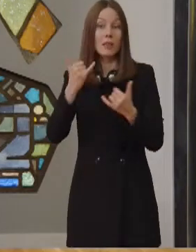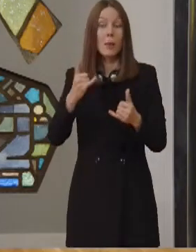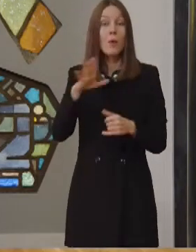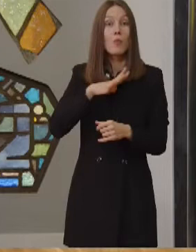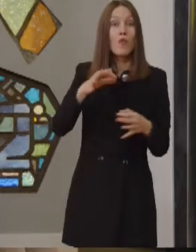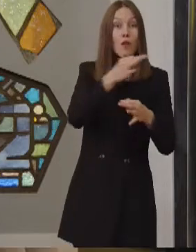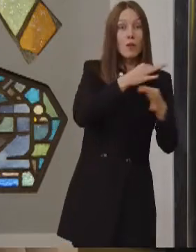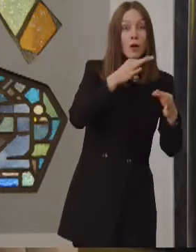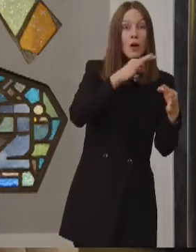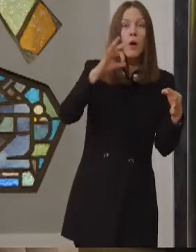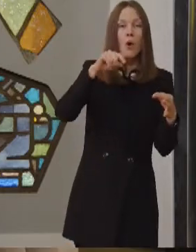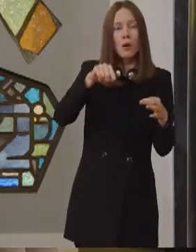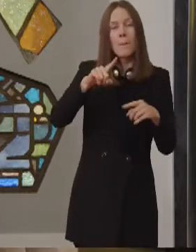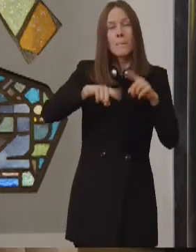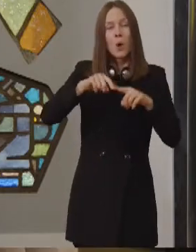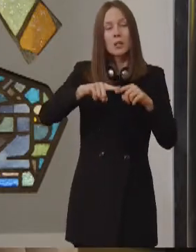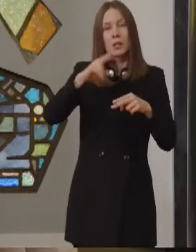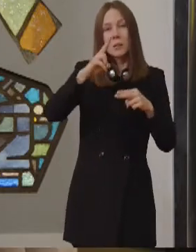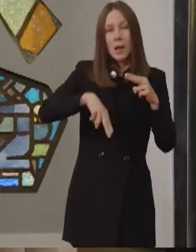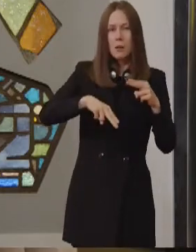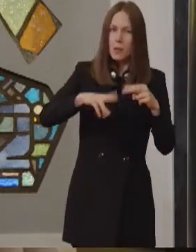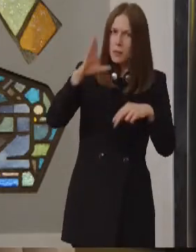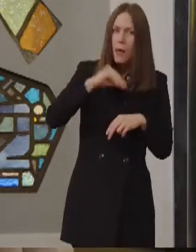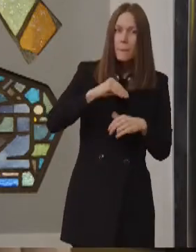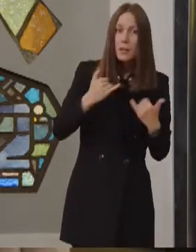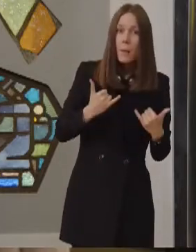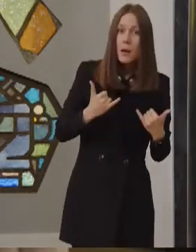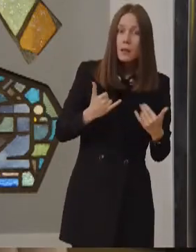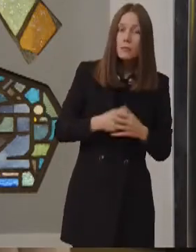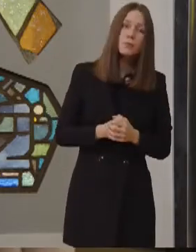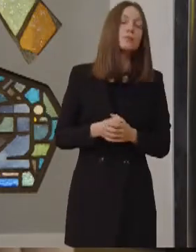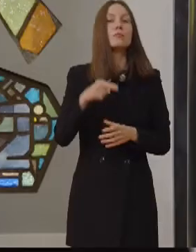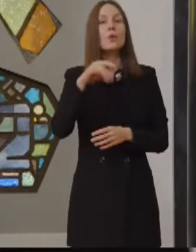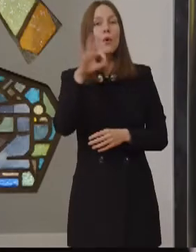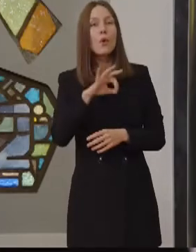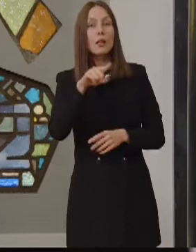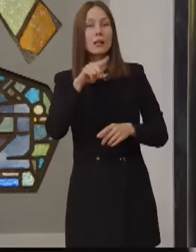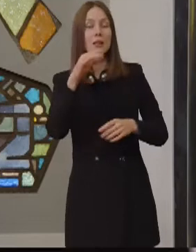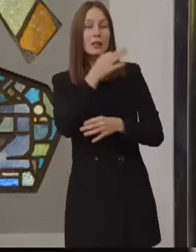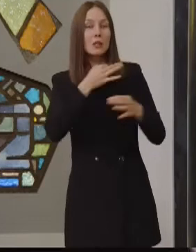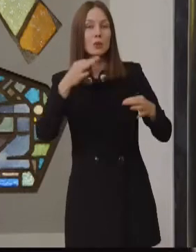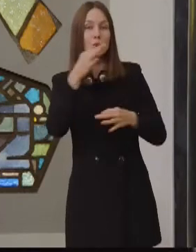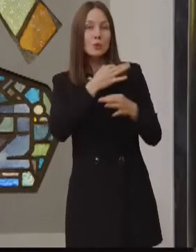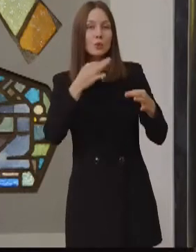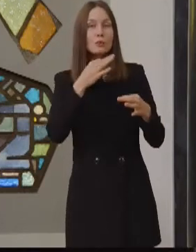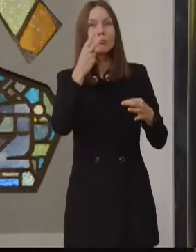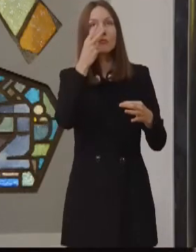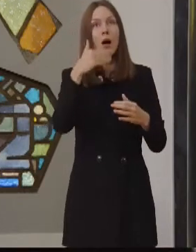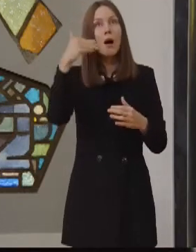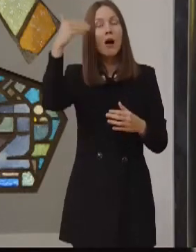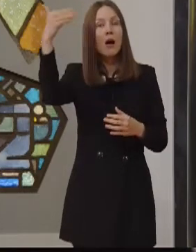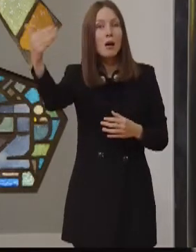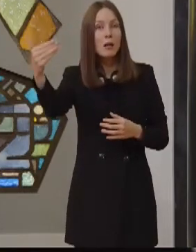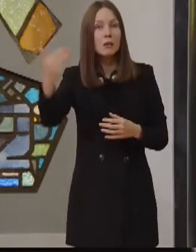other members of the discussion. This is a political decision which is possible, I guess.